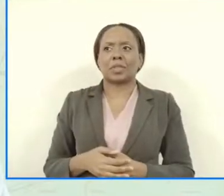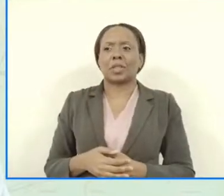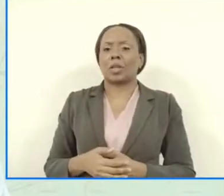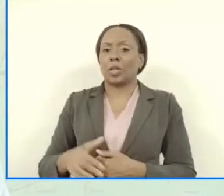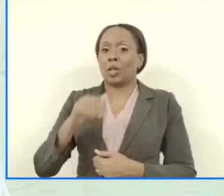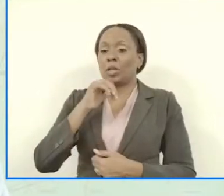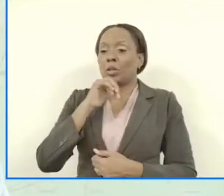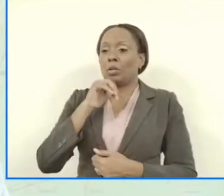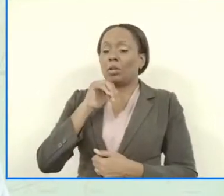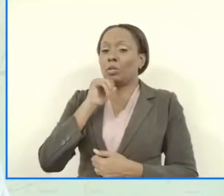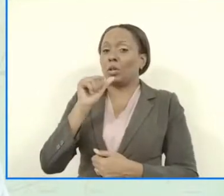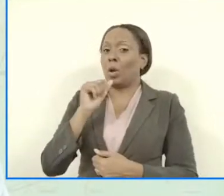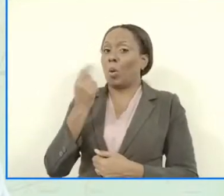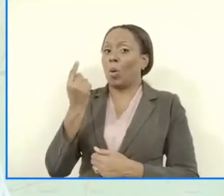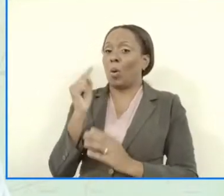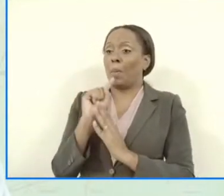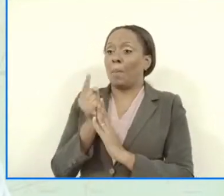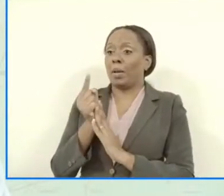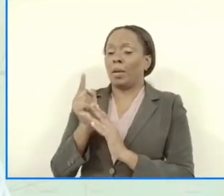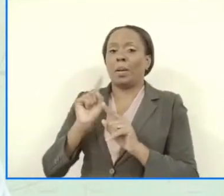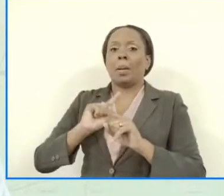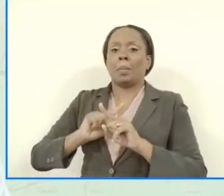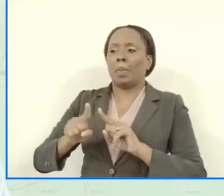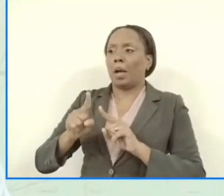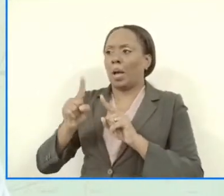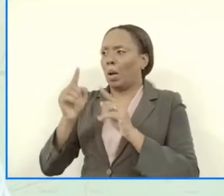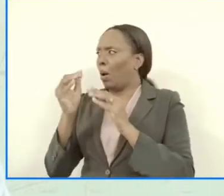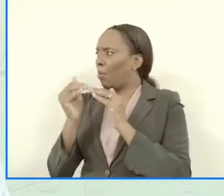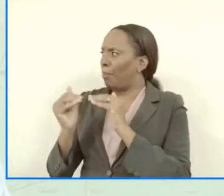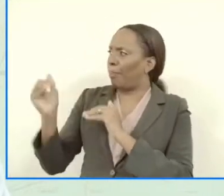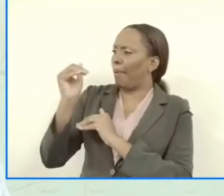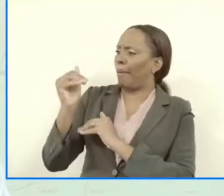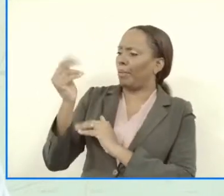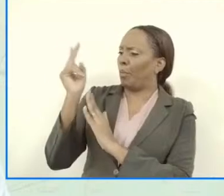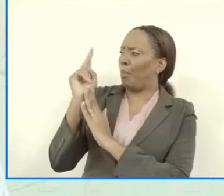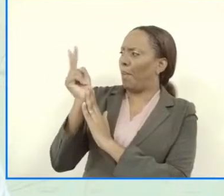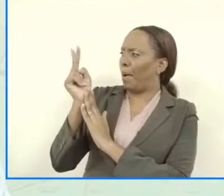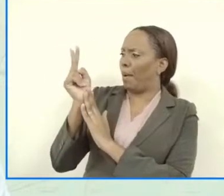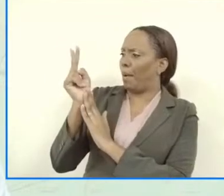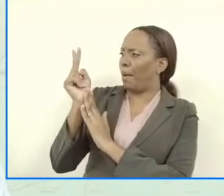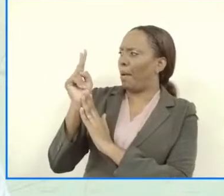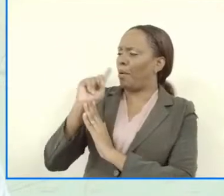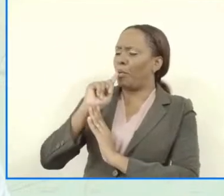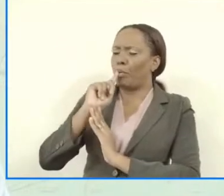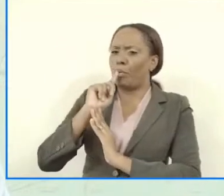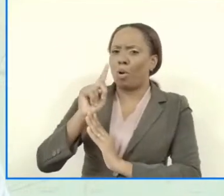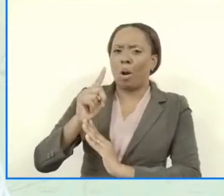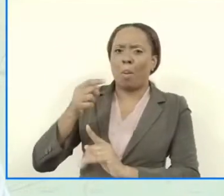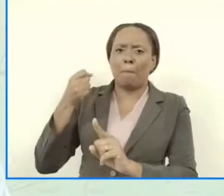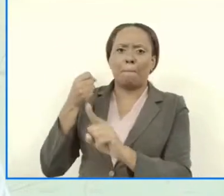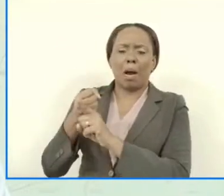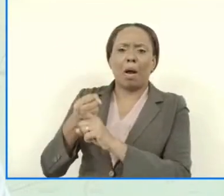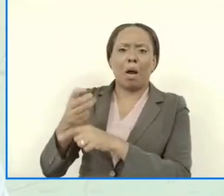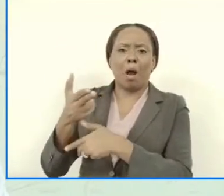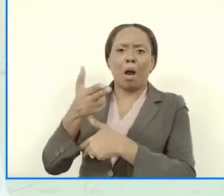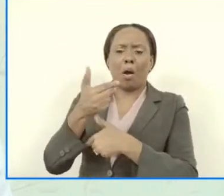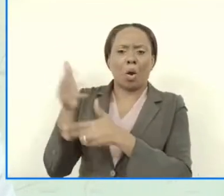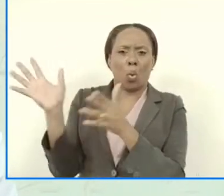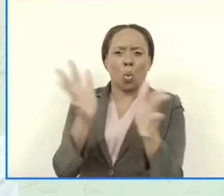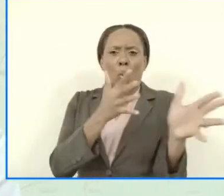1 minute sustained average wind speed of 74 miles per hour. It was 2 minutes sustained, 75 miles per